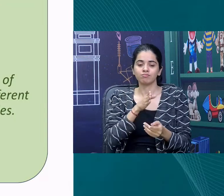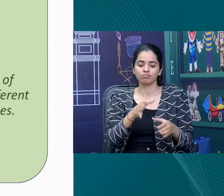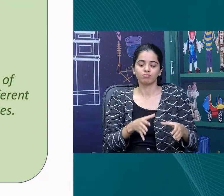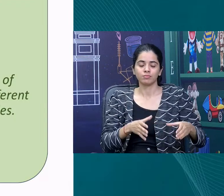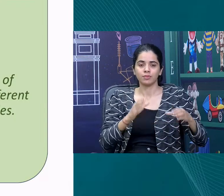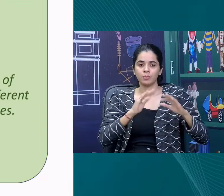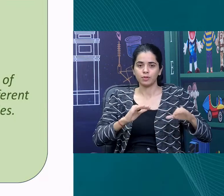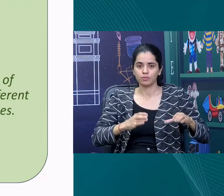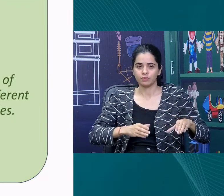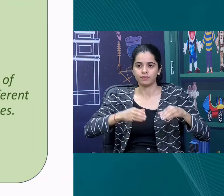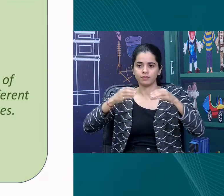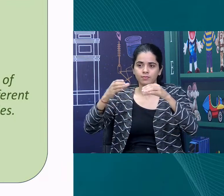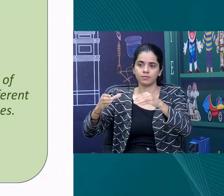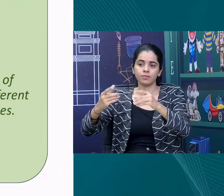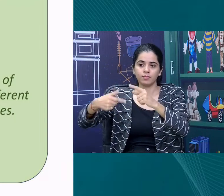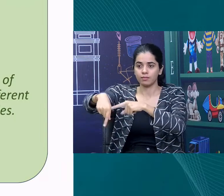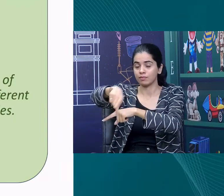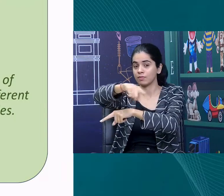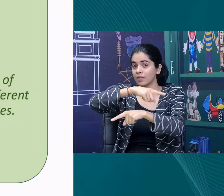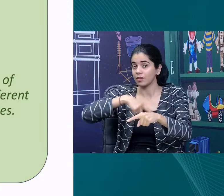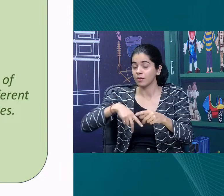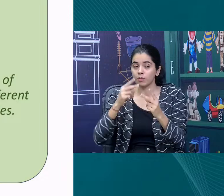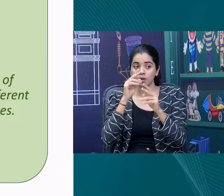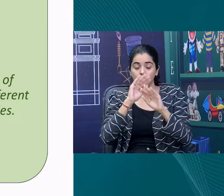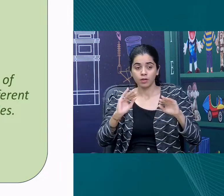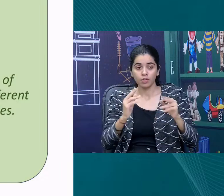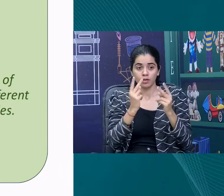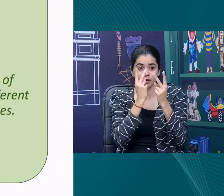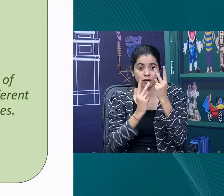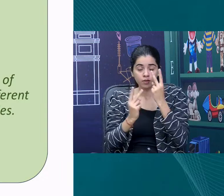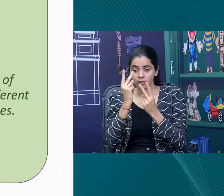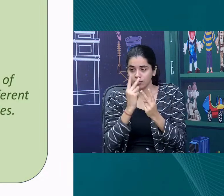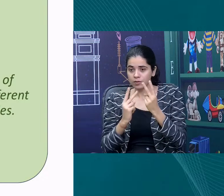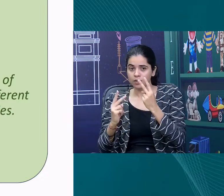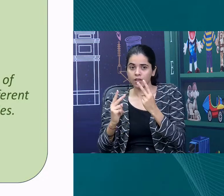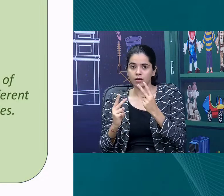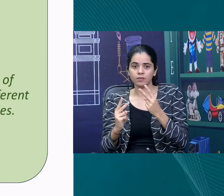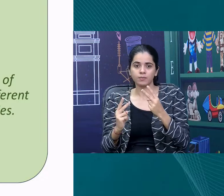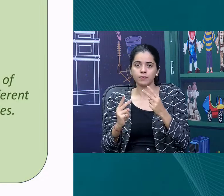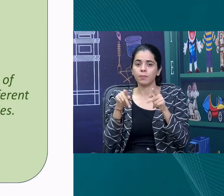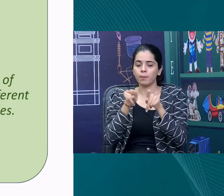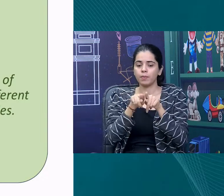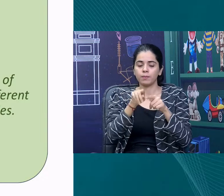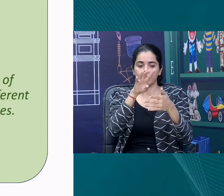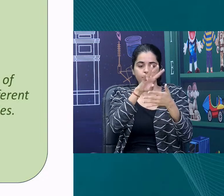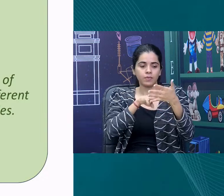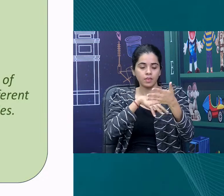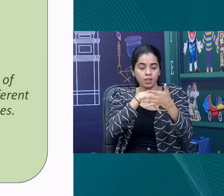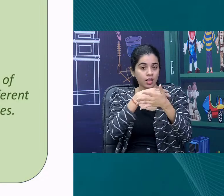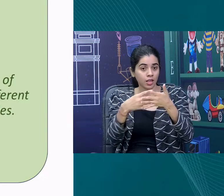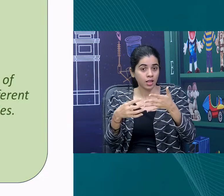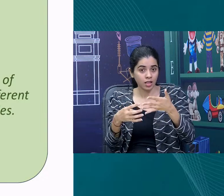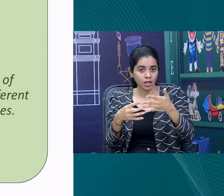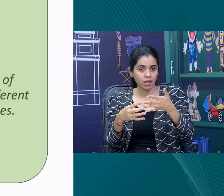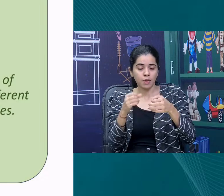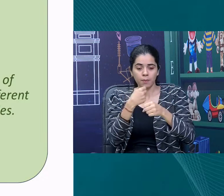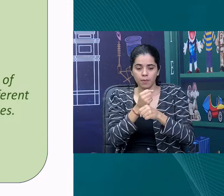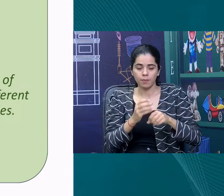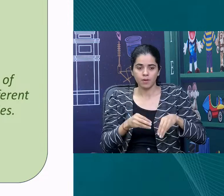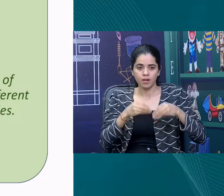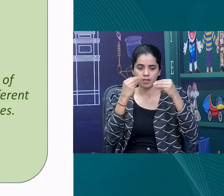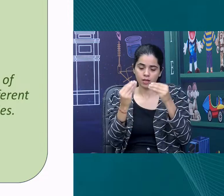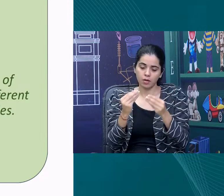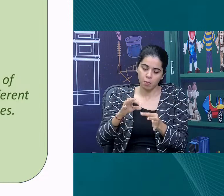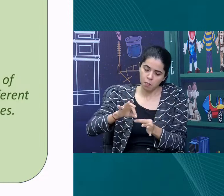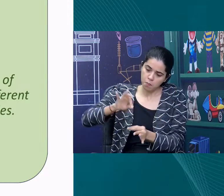would prefer to send them to the garden with a very clear tabular column into observe that, see the height of